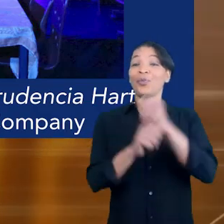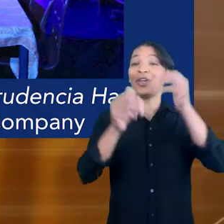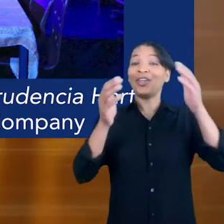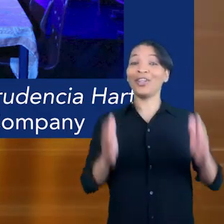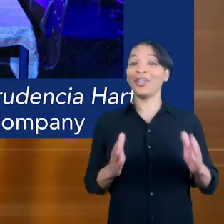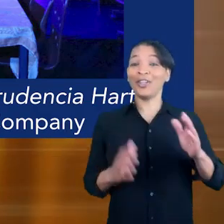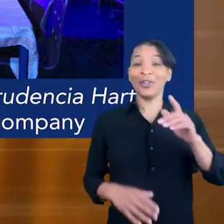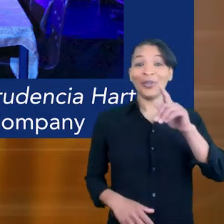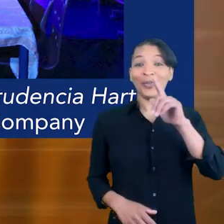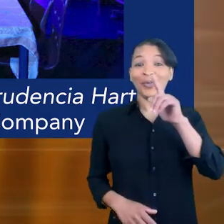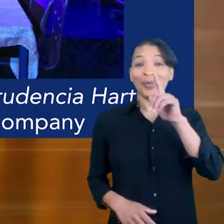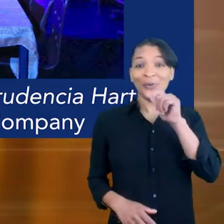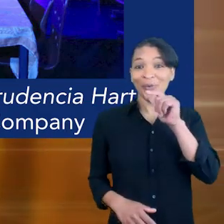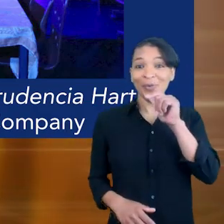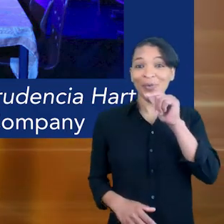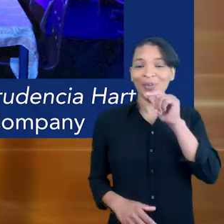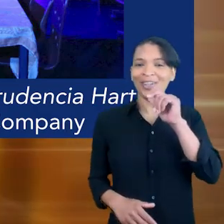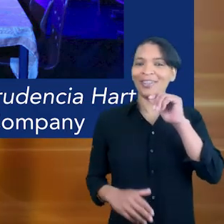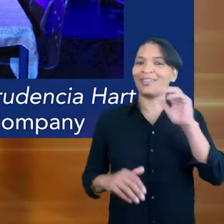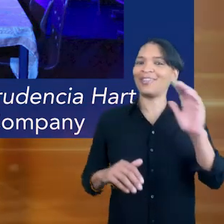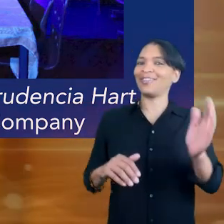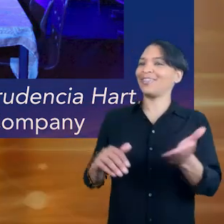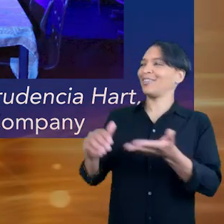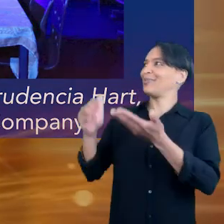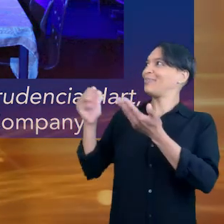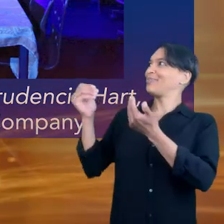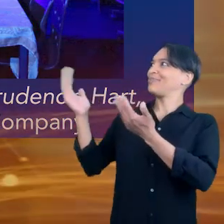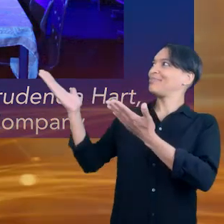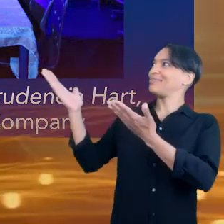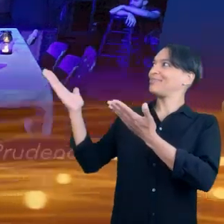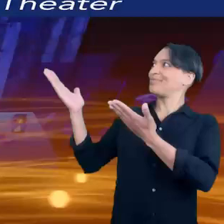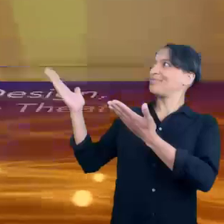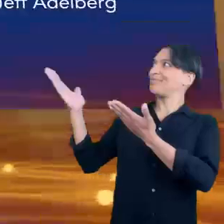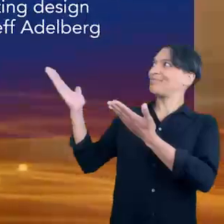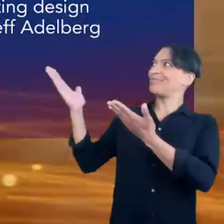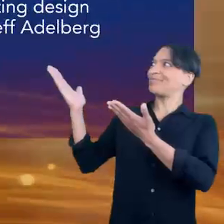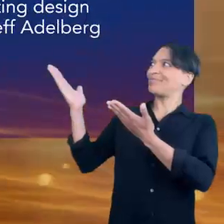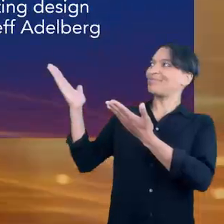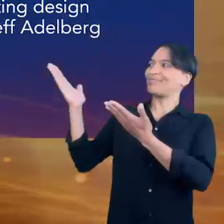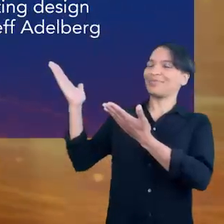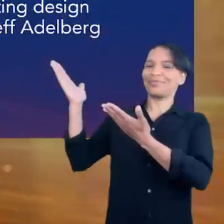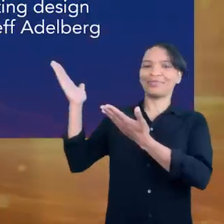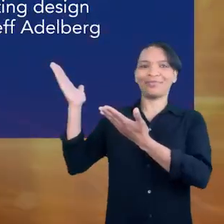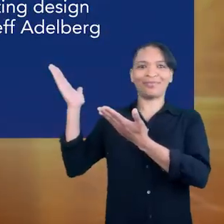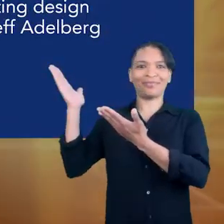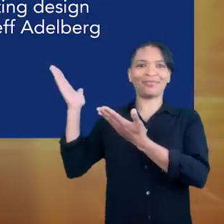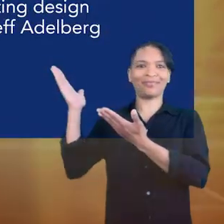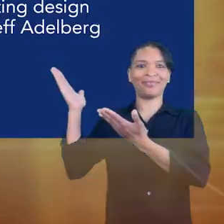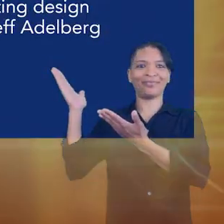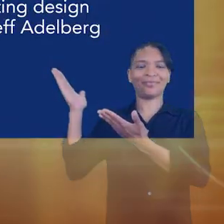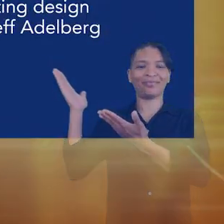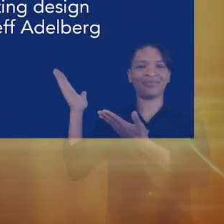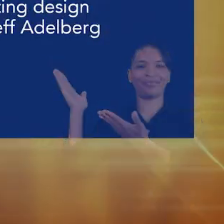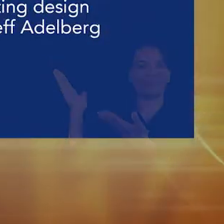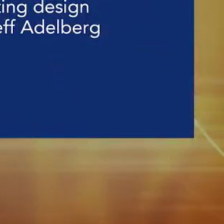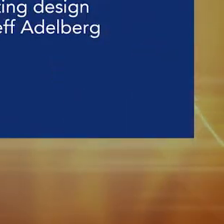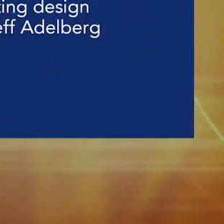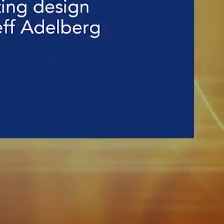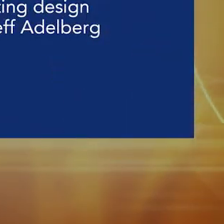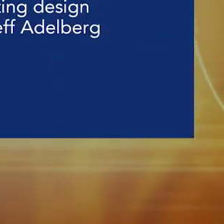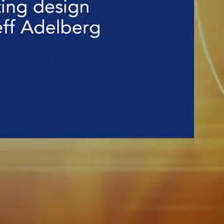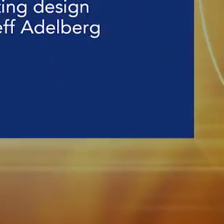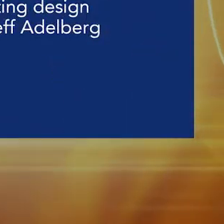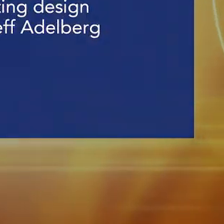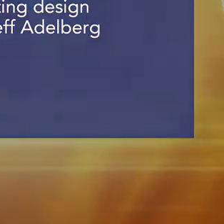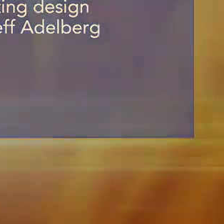for Outstanding Design by a Small or Fringe Theater goes to The Seagull, Harlequin Players Theater.